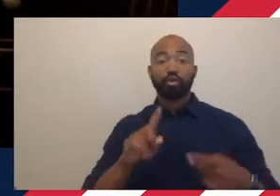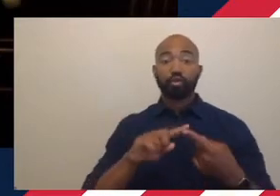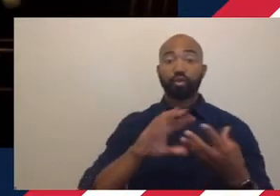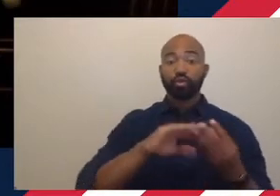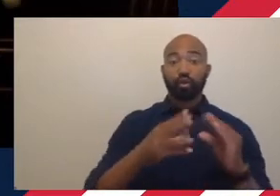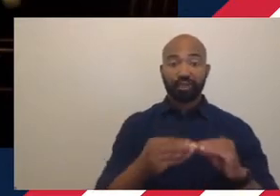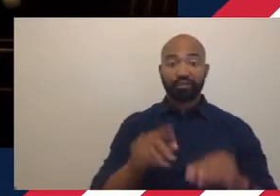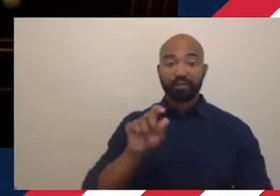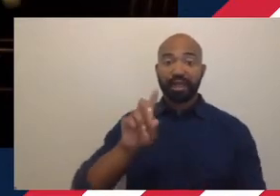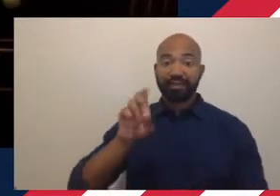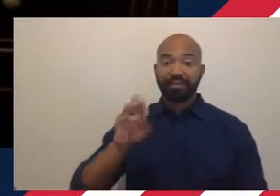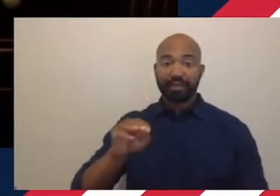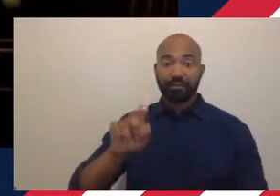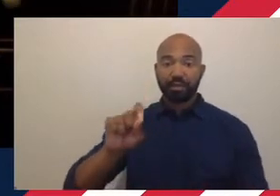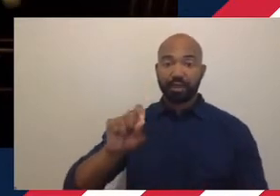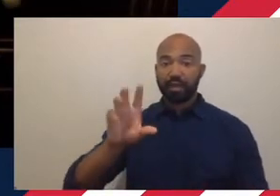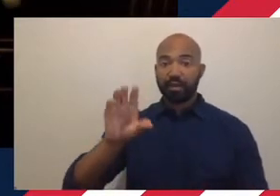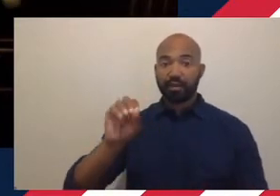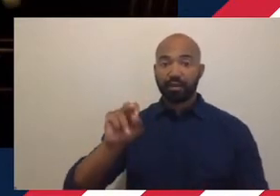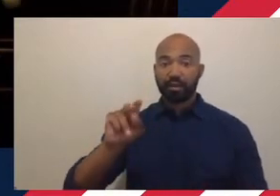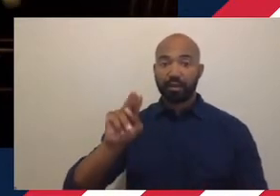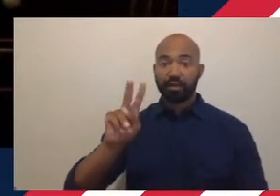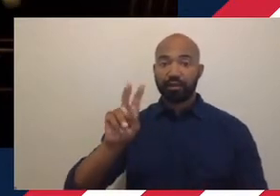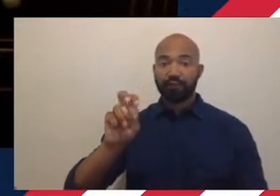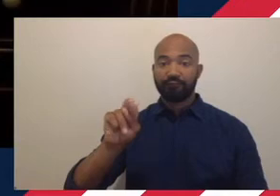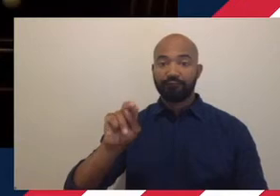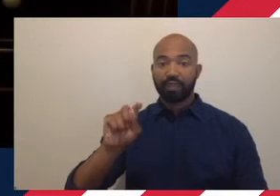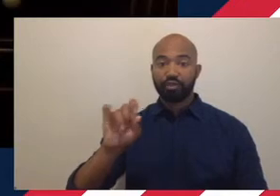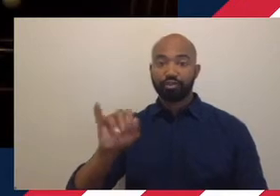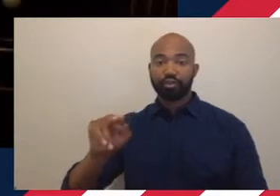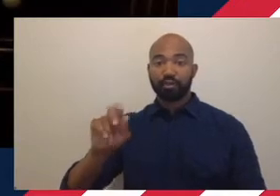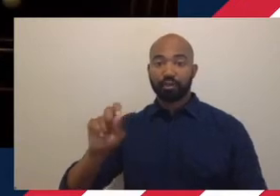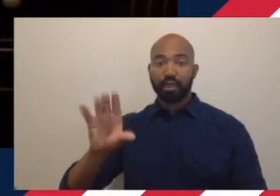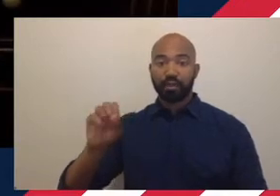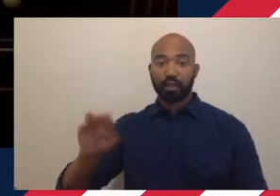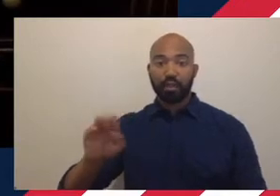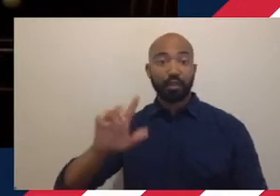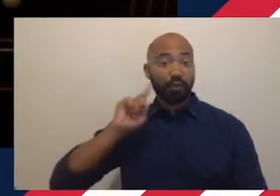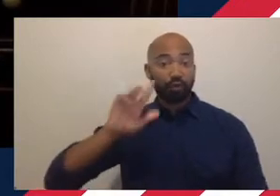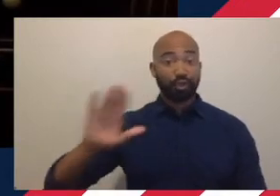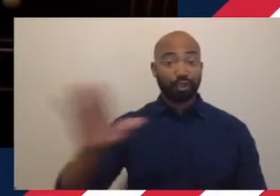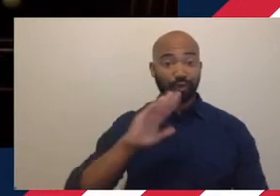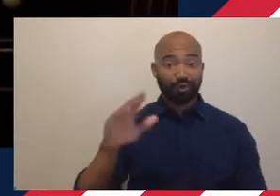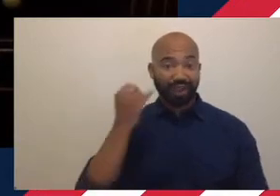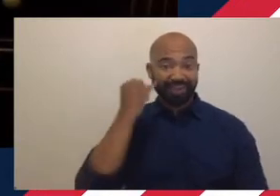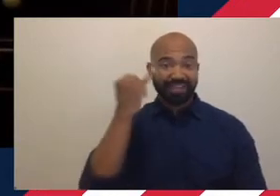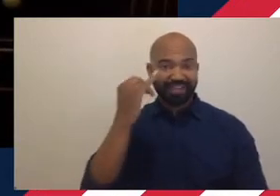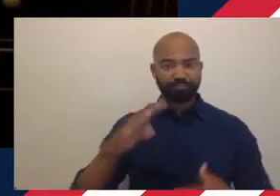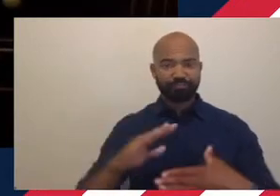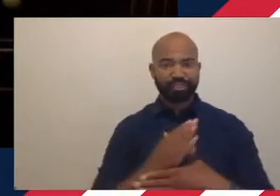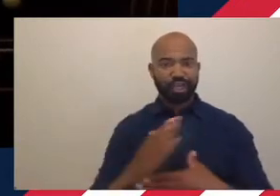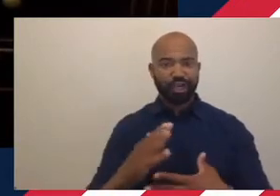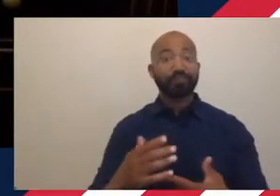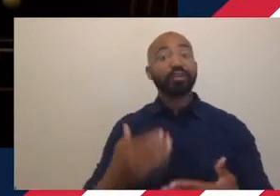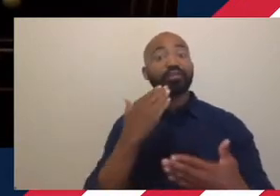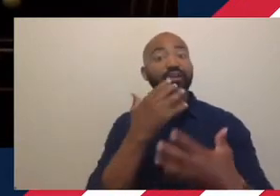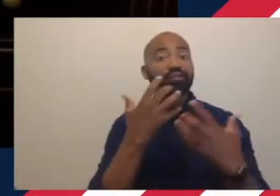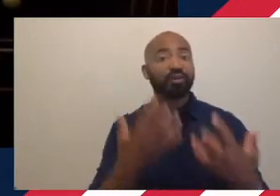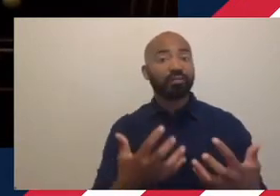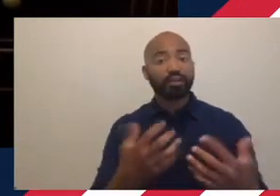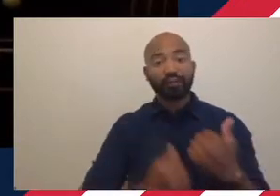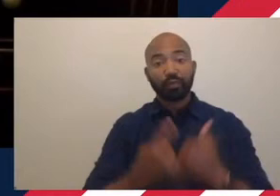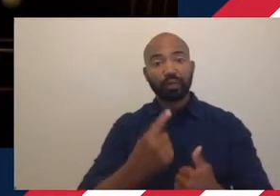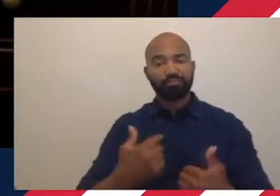stories.demconvention.com to share your thoughts and your ideas. Thank you, everyone, and I hope that you all have a great evening.